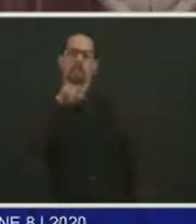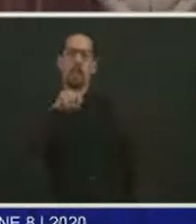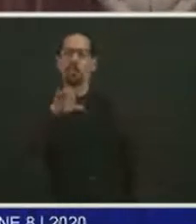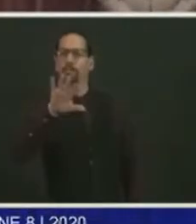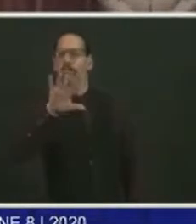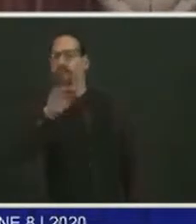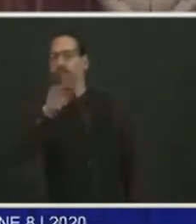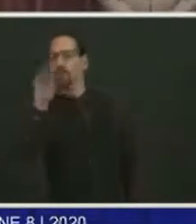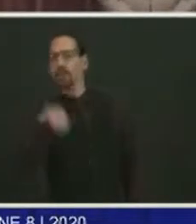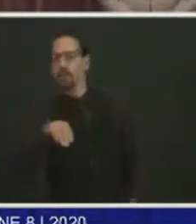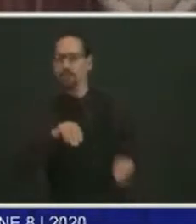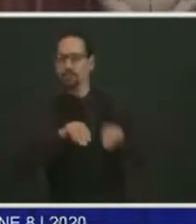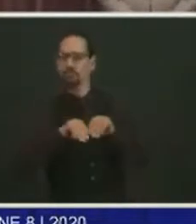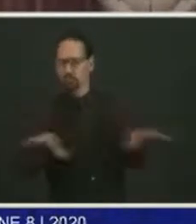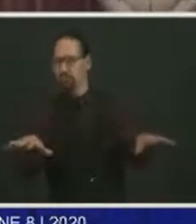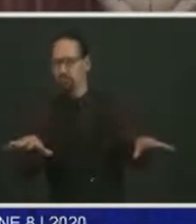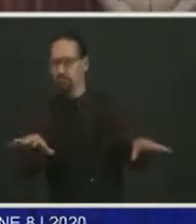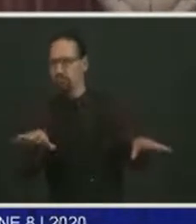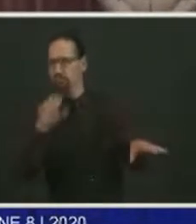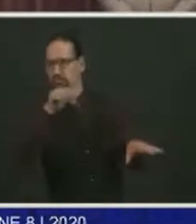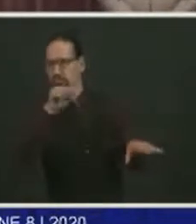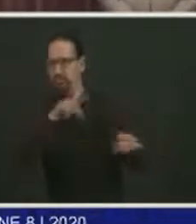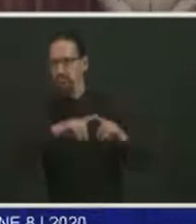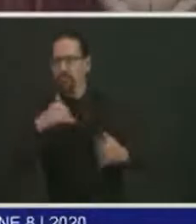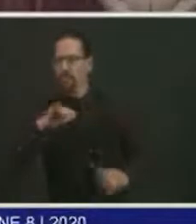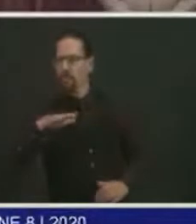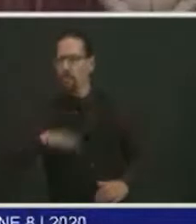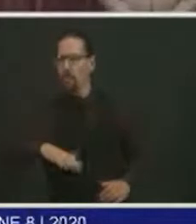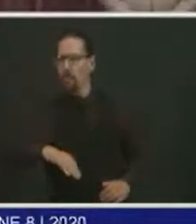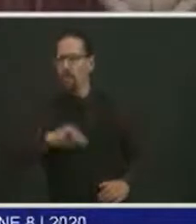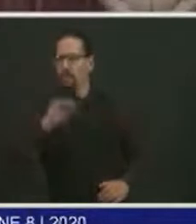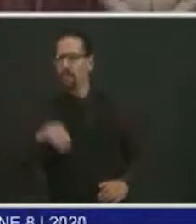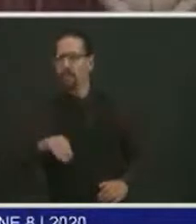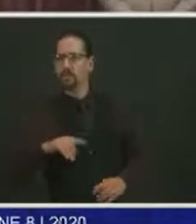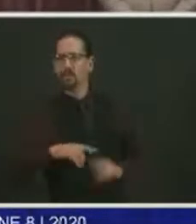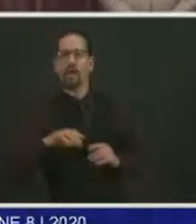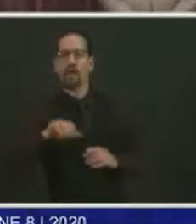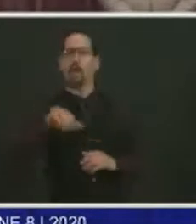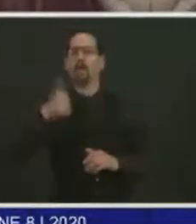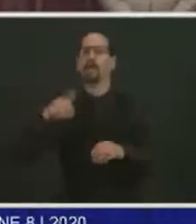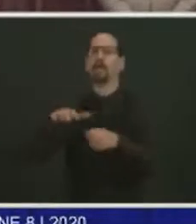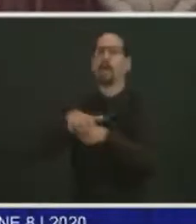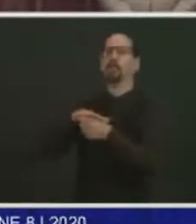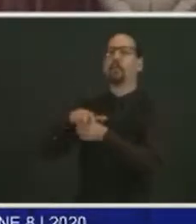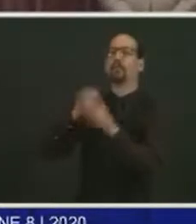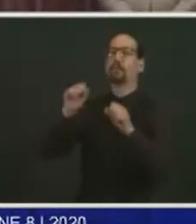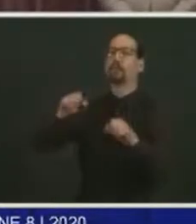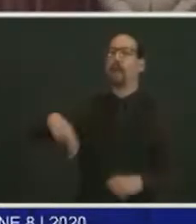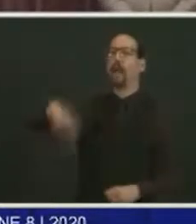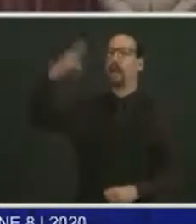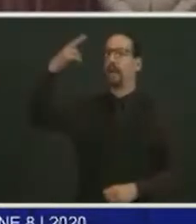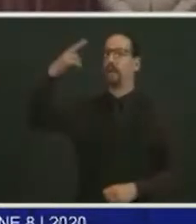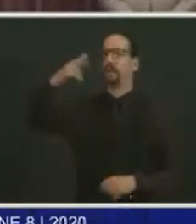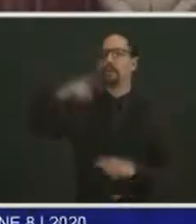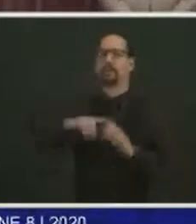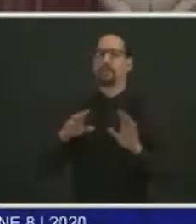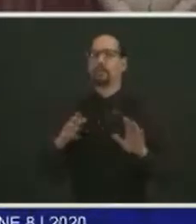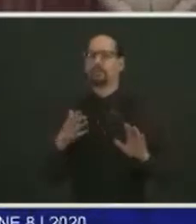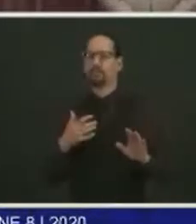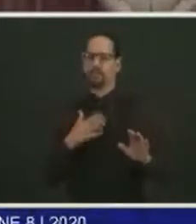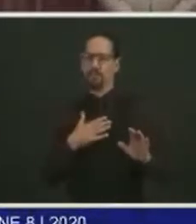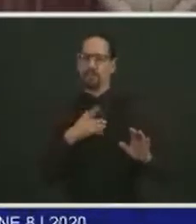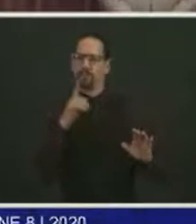very low in terms of the general population, obviously much higher in some areas than others. But if that's the case, then the probability